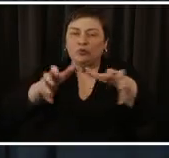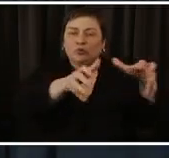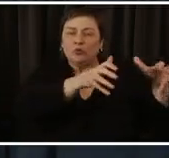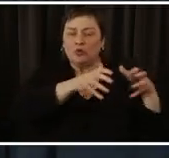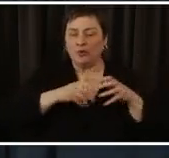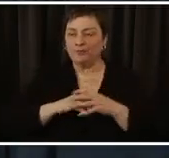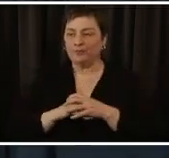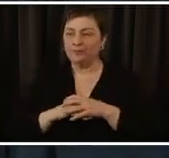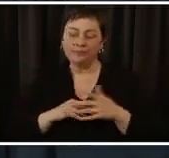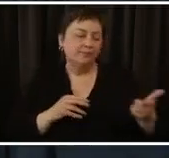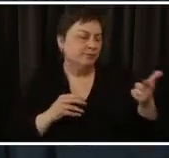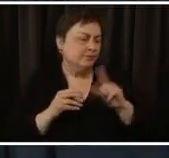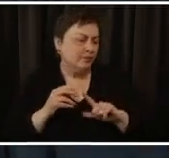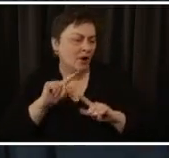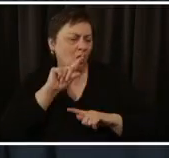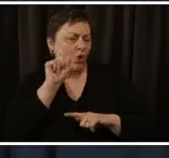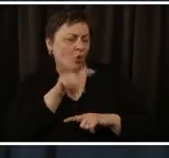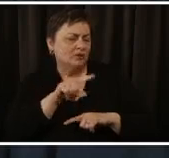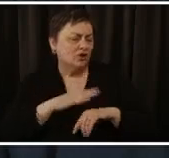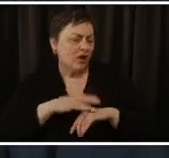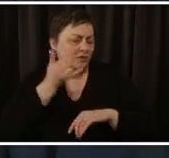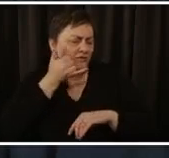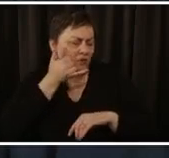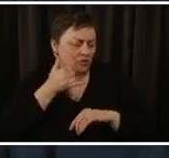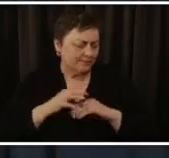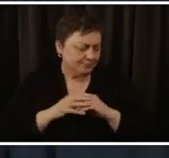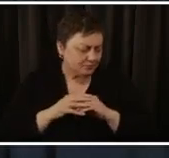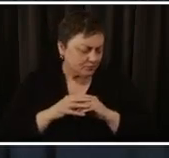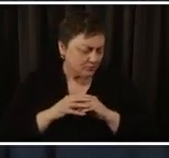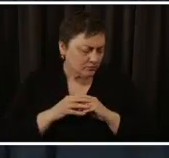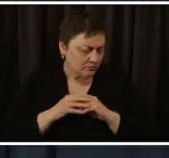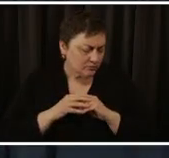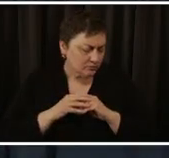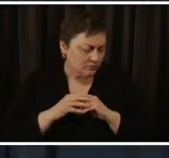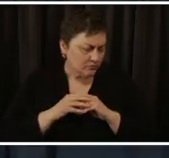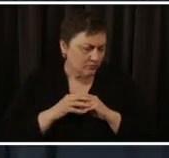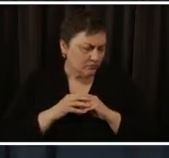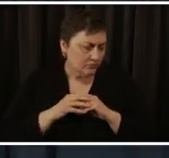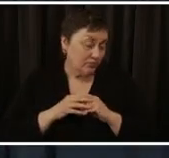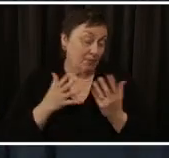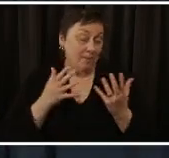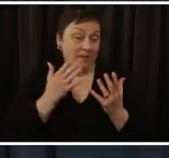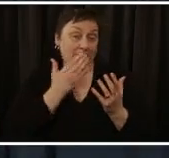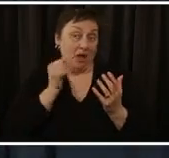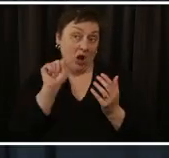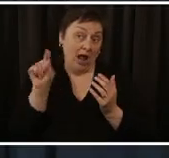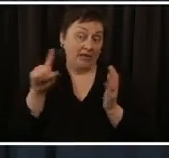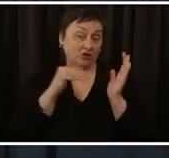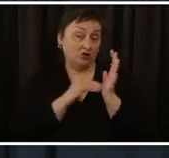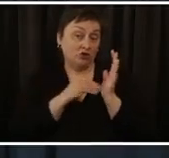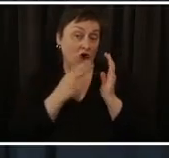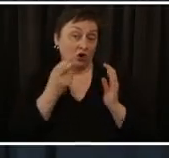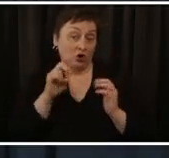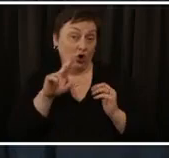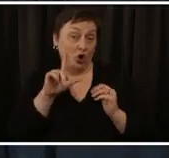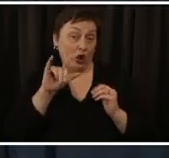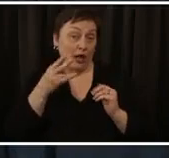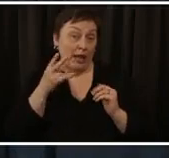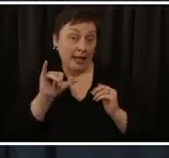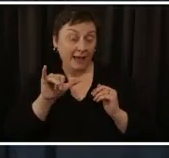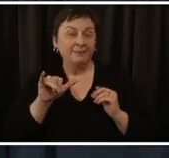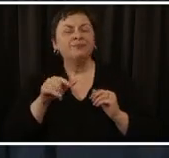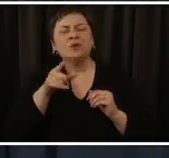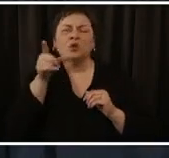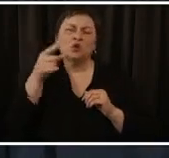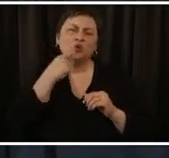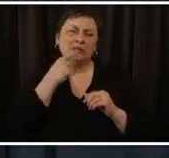Hi, Governor Seth, because that again, a quick follow-up. And this again might be better for Dr. Herlihy. Do you think the rise in hospitalizations for this younger group,